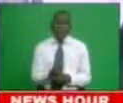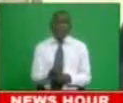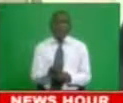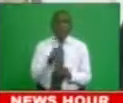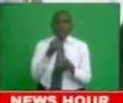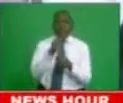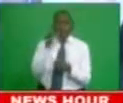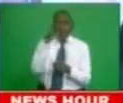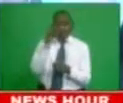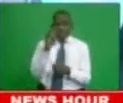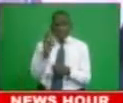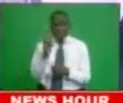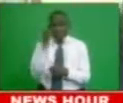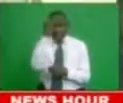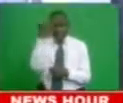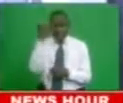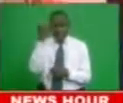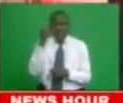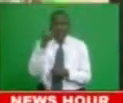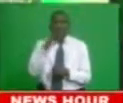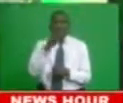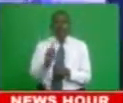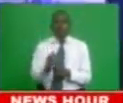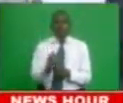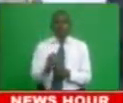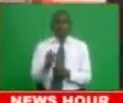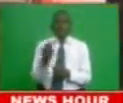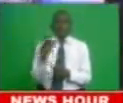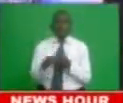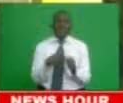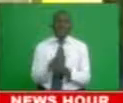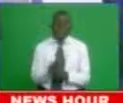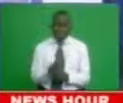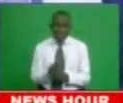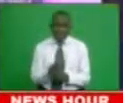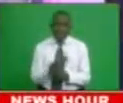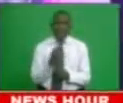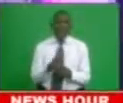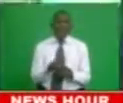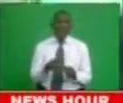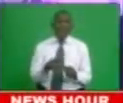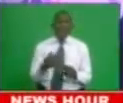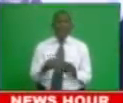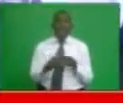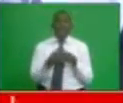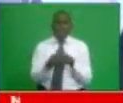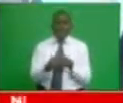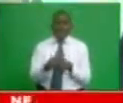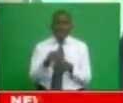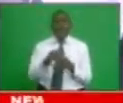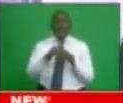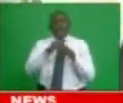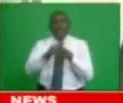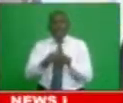Italy, in June 2014, and Top Emerging Brand at the Top